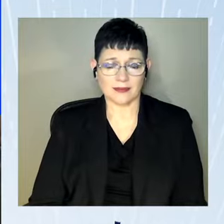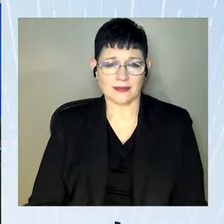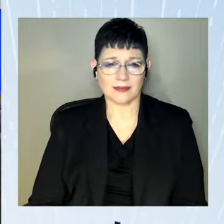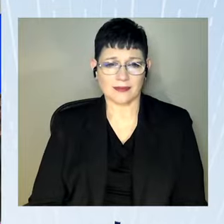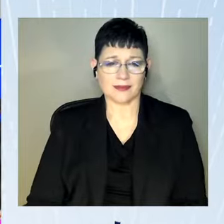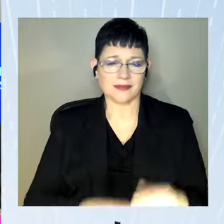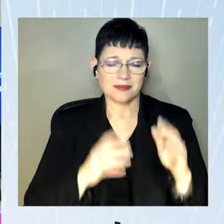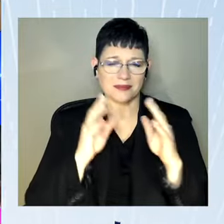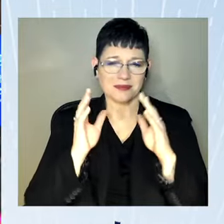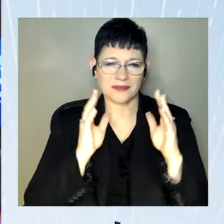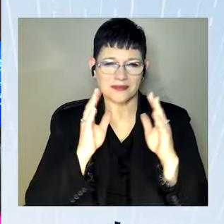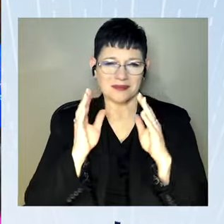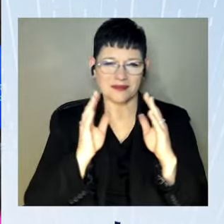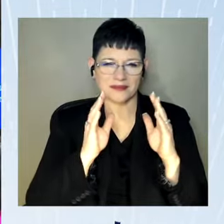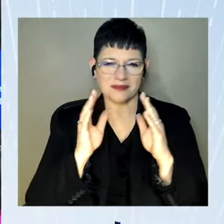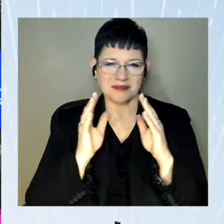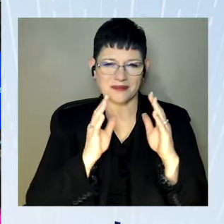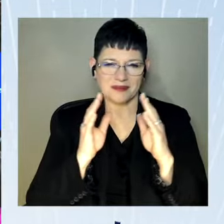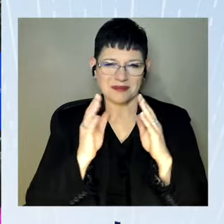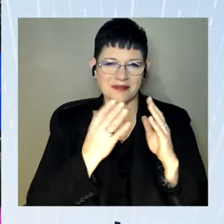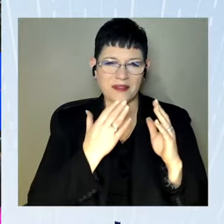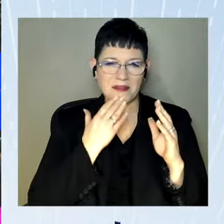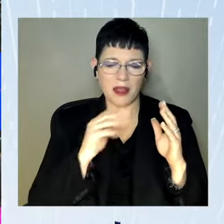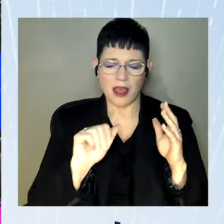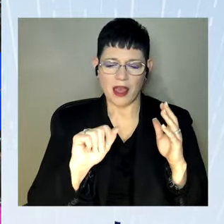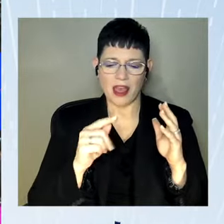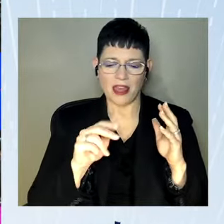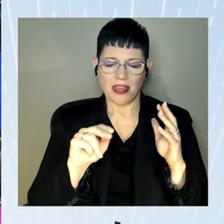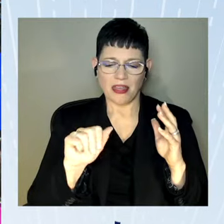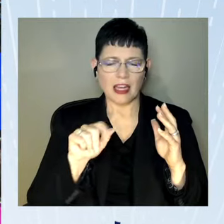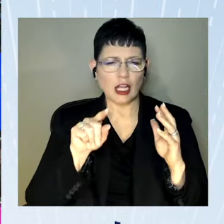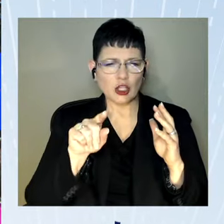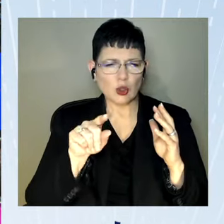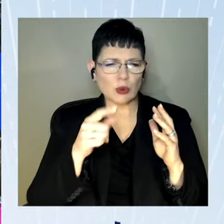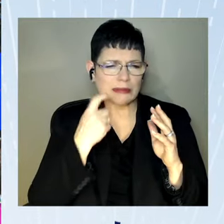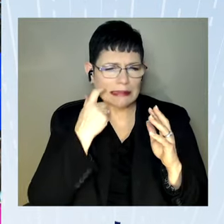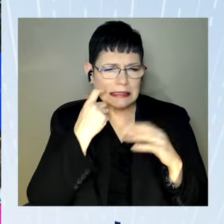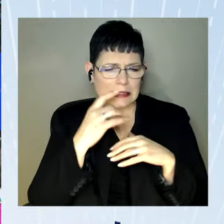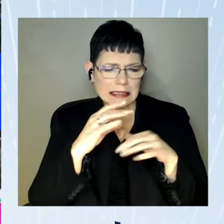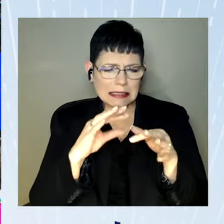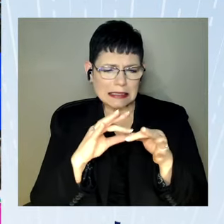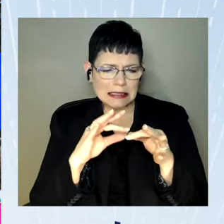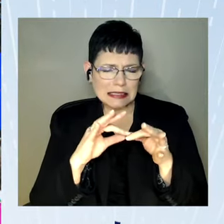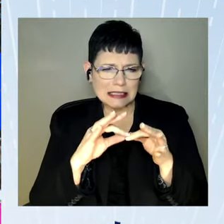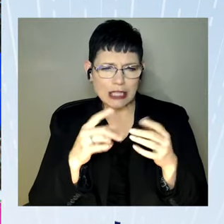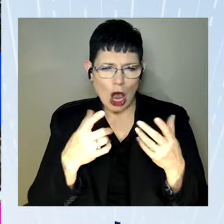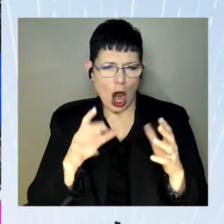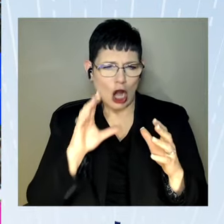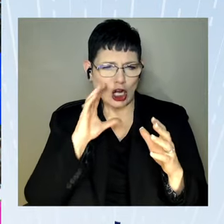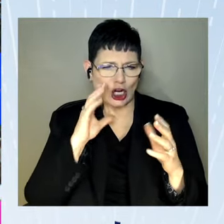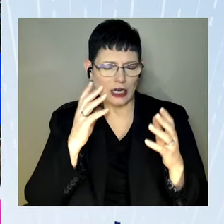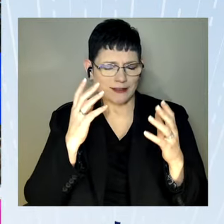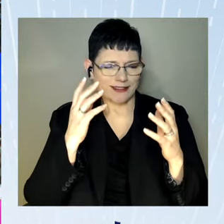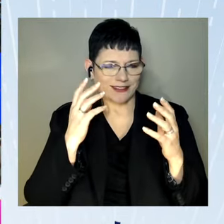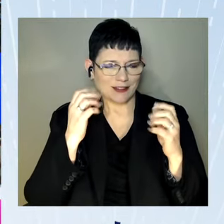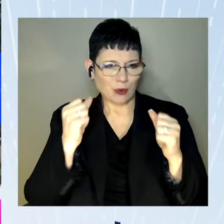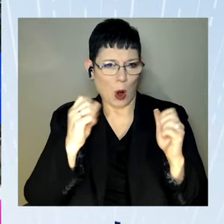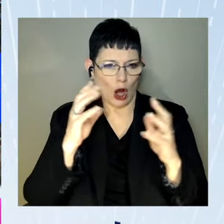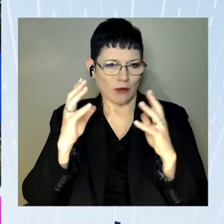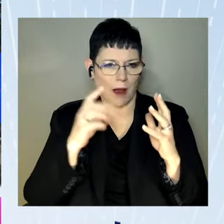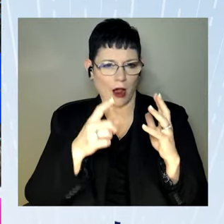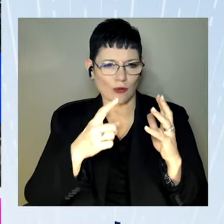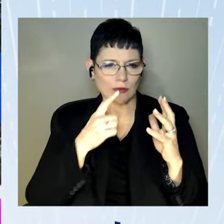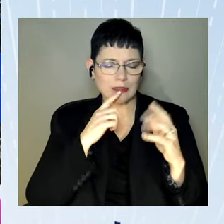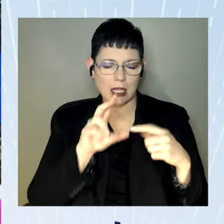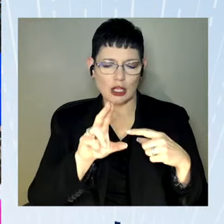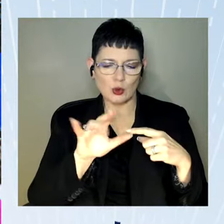Thank you. Thank you so much. Athena, you touched on, to much applause already, the importance of unions. And as you know, we